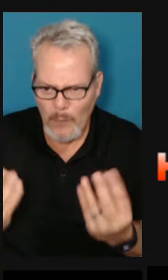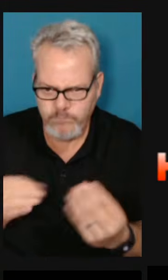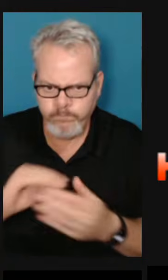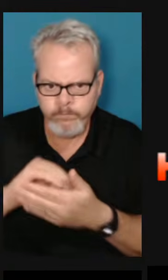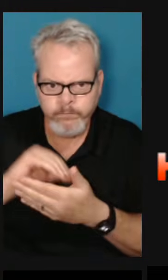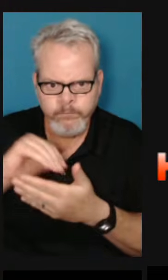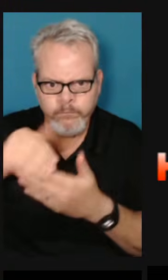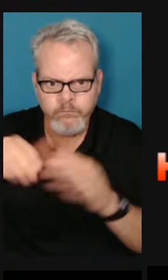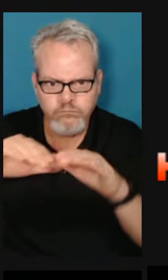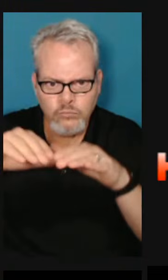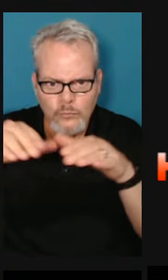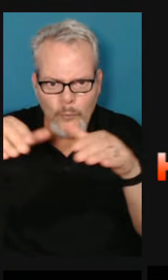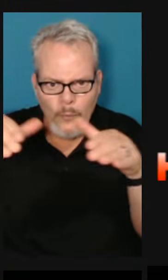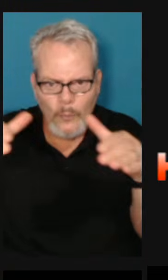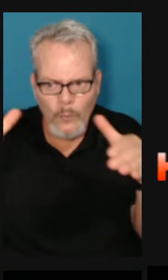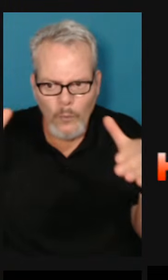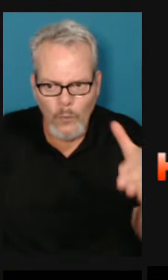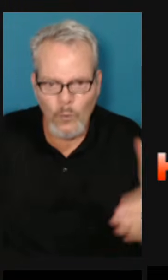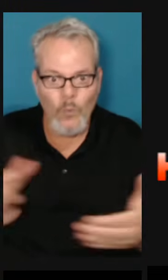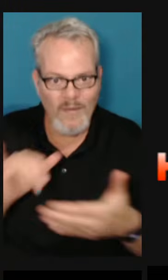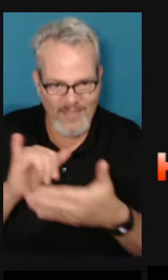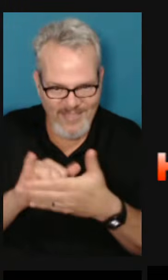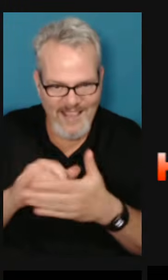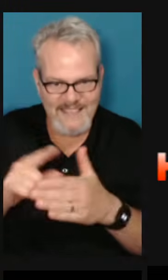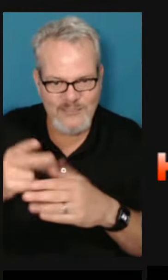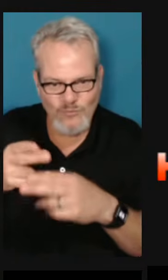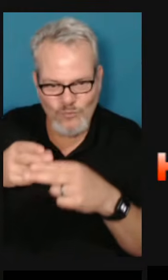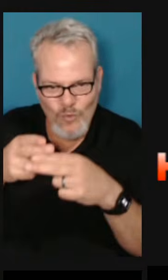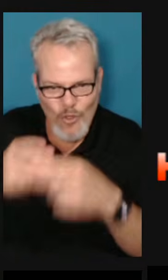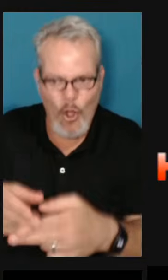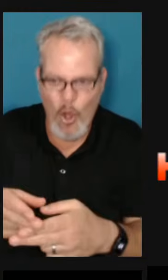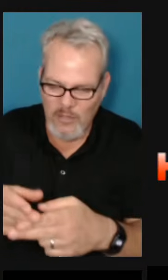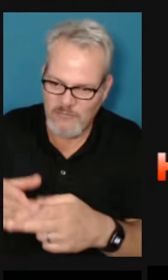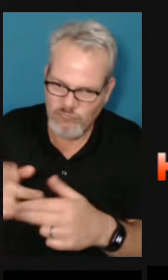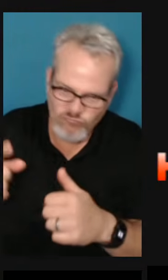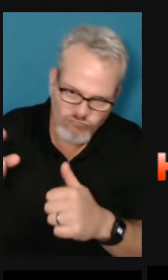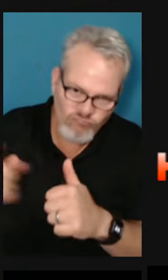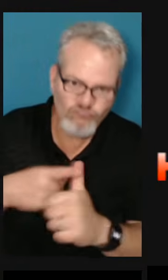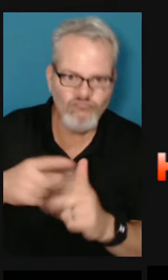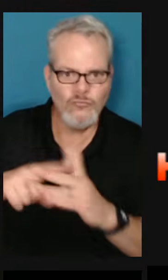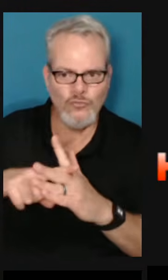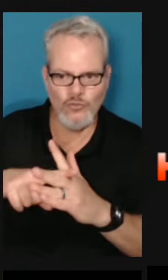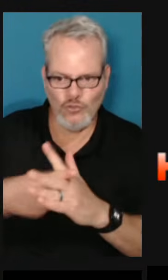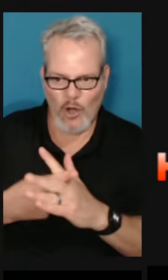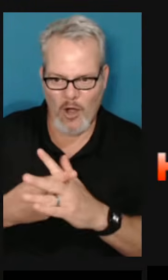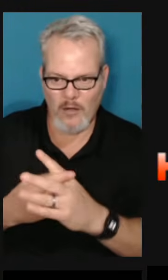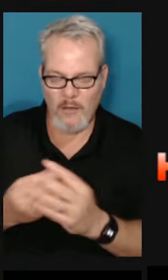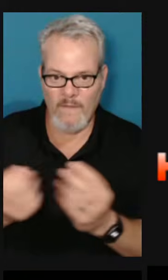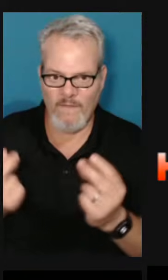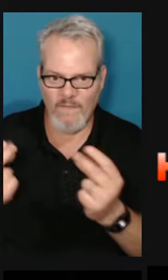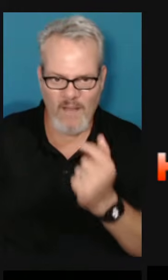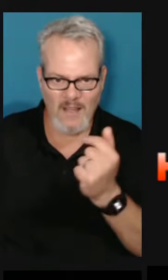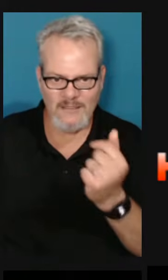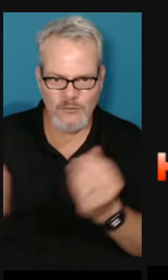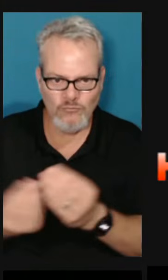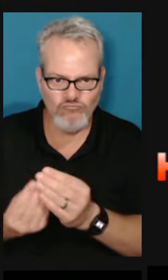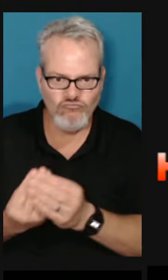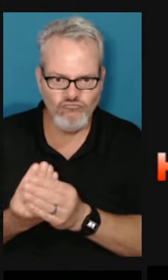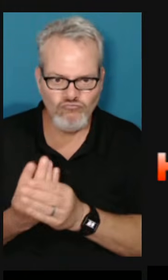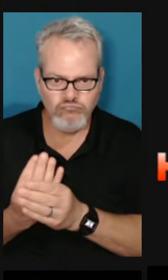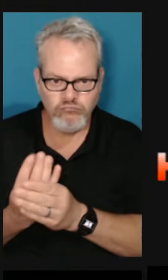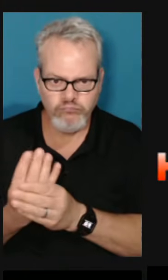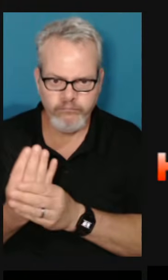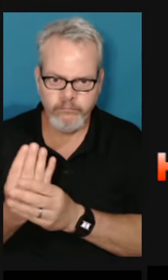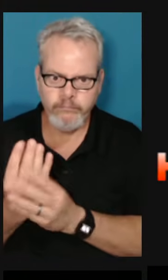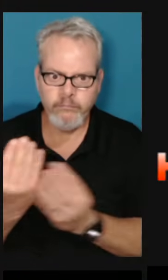rather impressive. This is about when the eruption was called to be happening, and those quickly grew. And we can